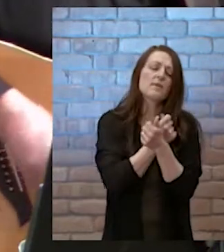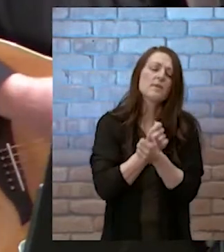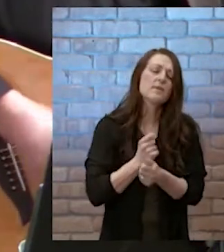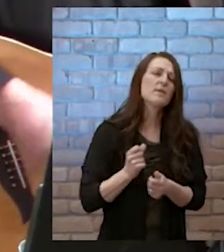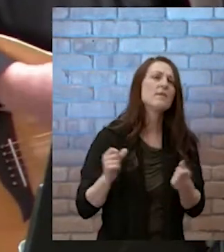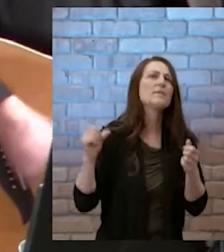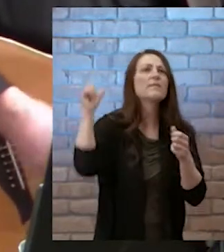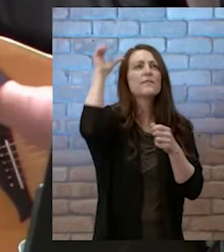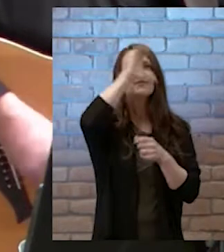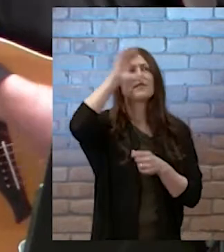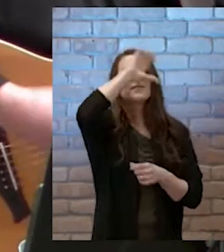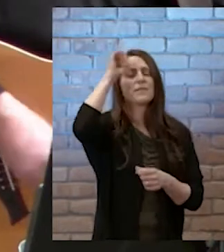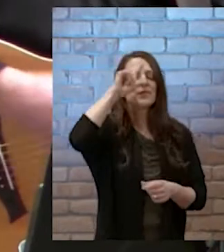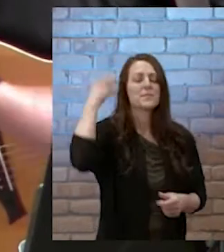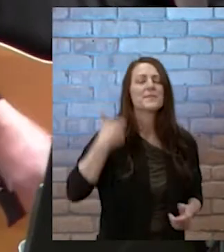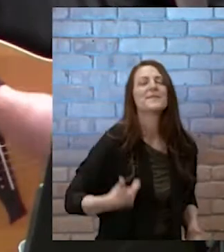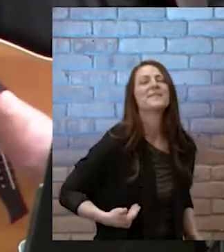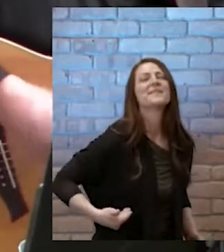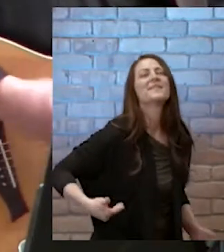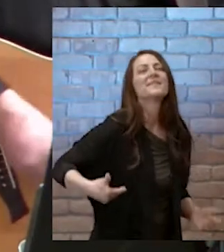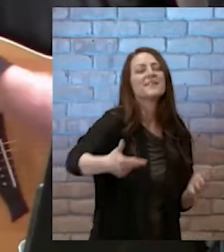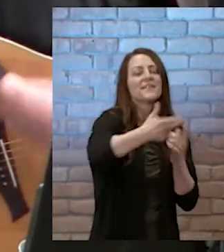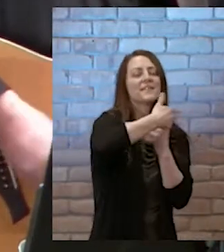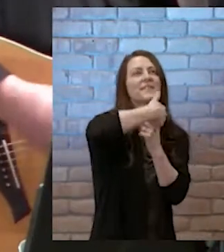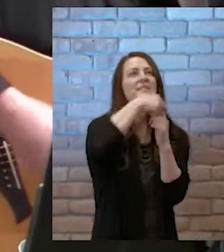Still your love fought for me.